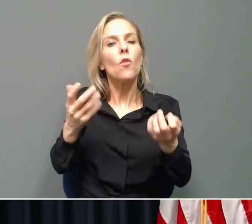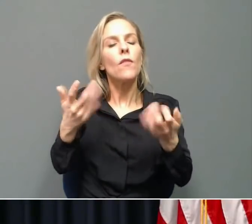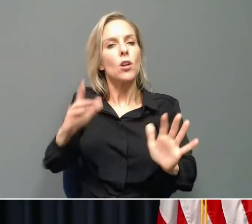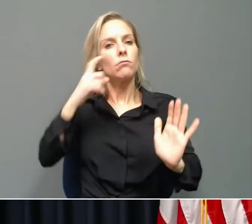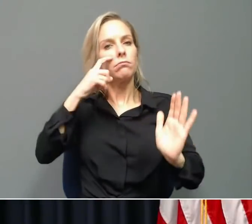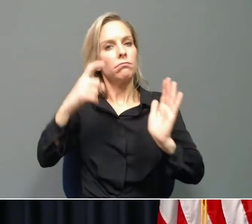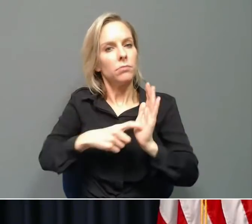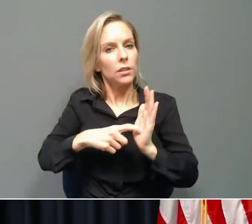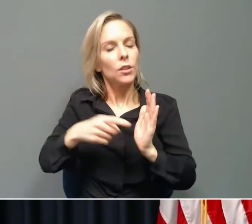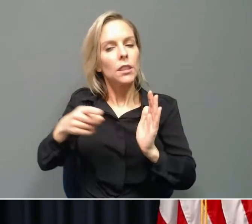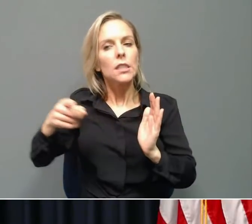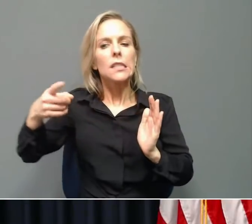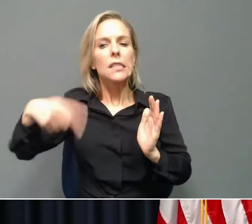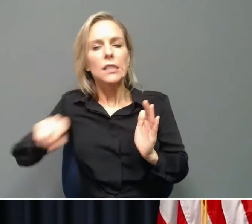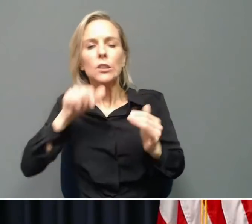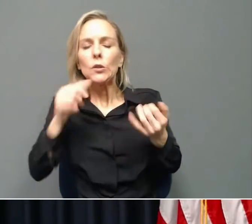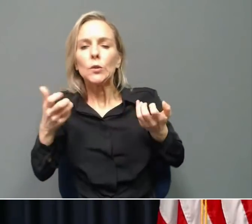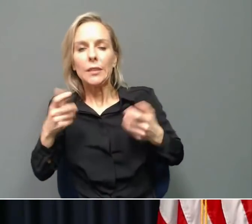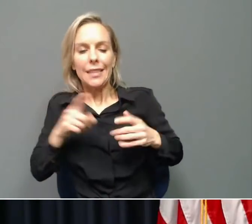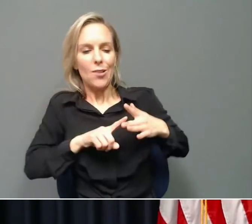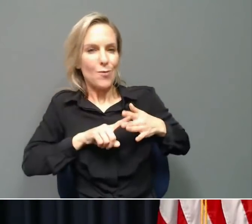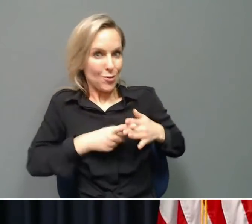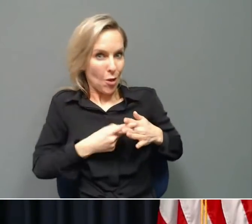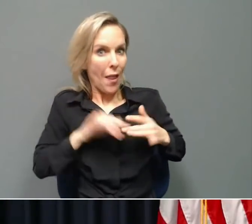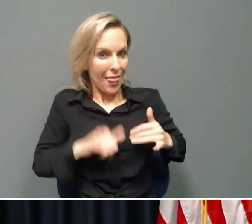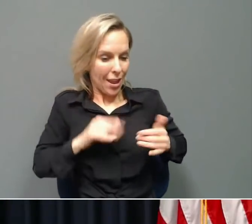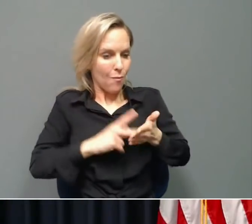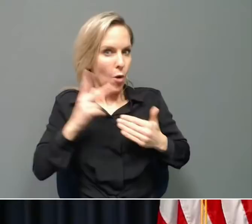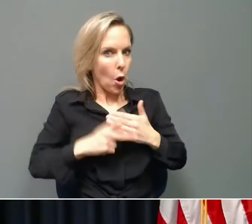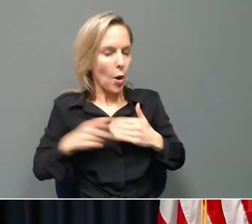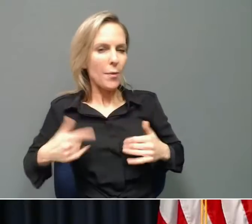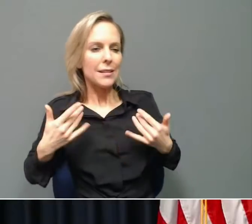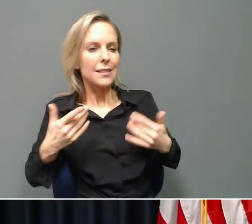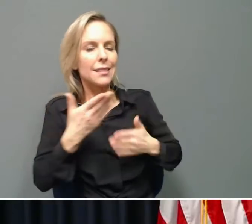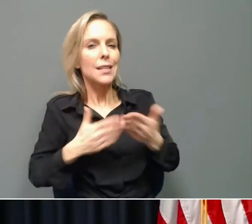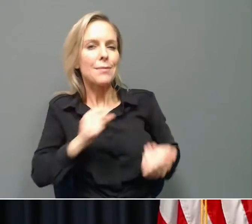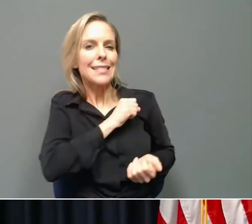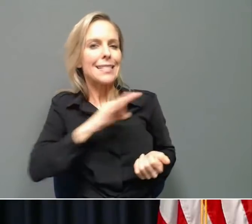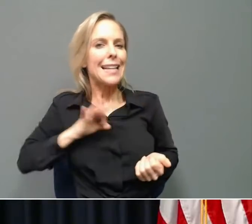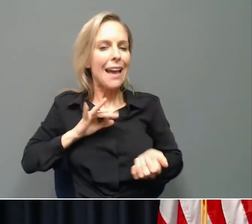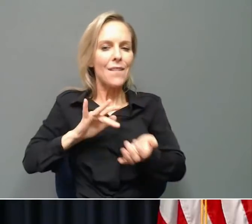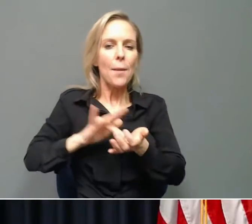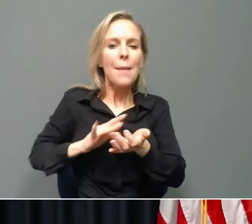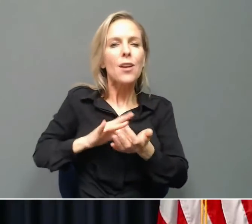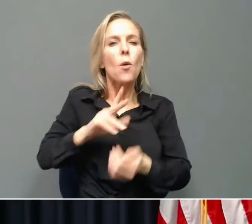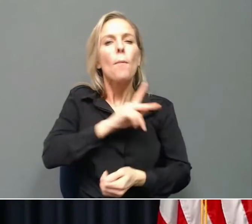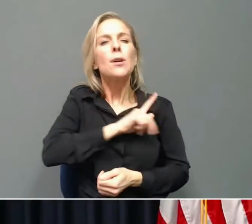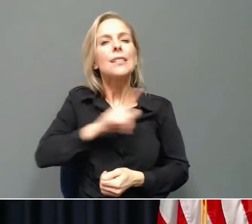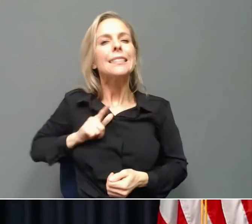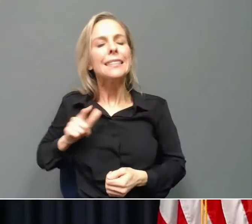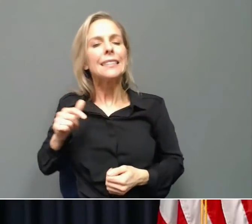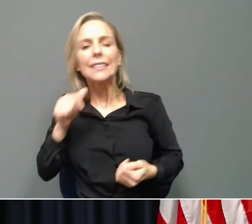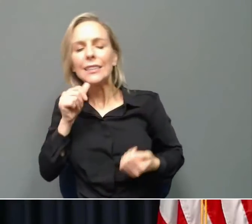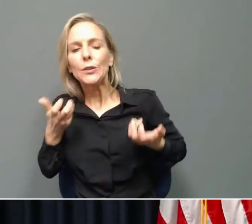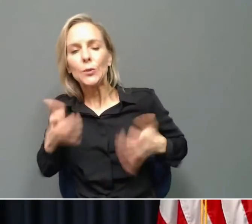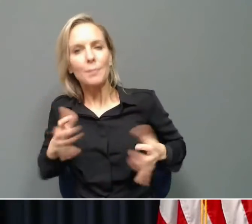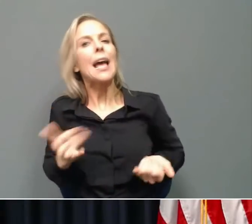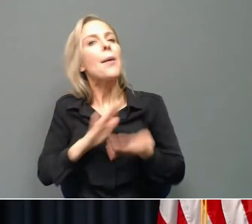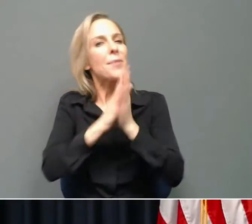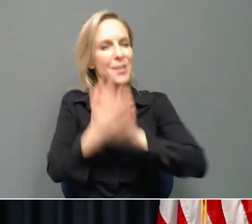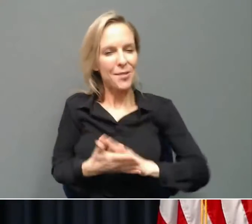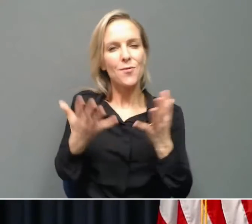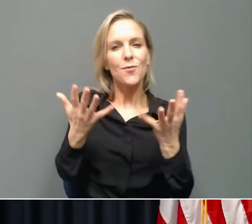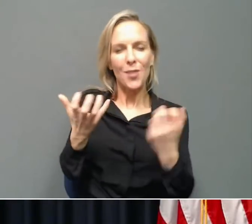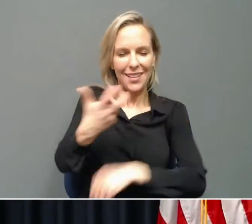most hesitancy among medical personnel, that many of which have since been vaccinated. So getting an exact